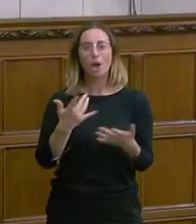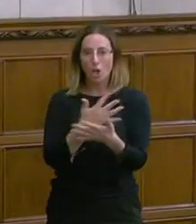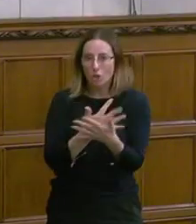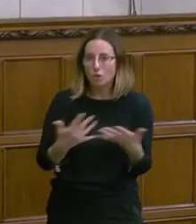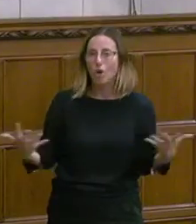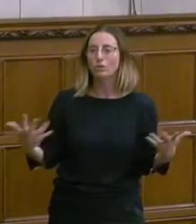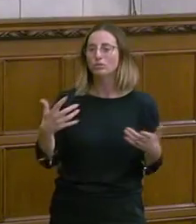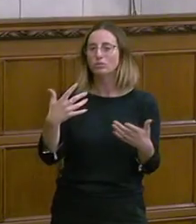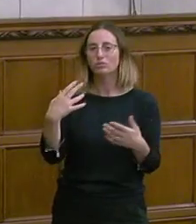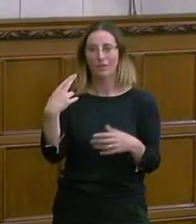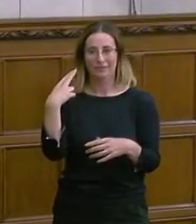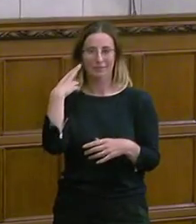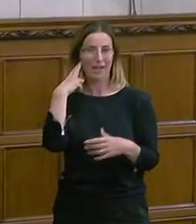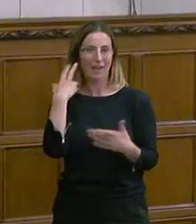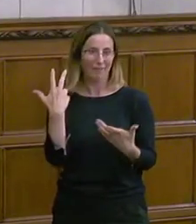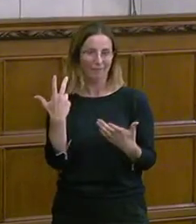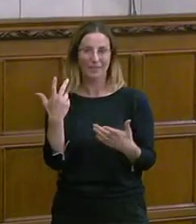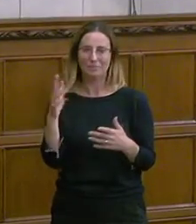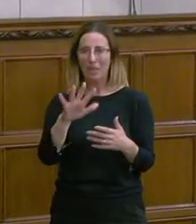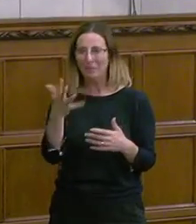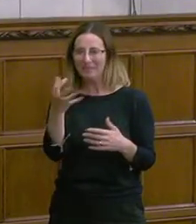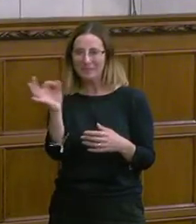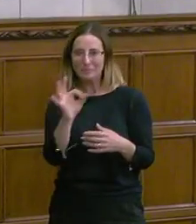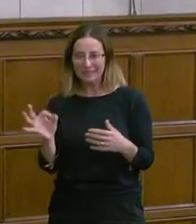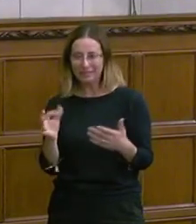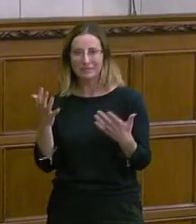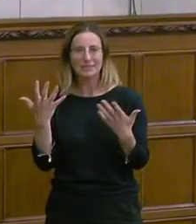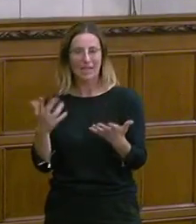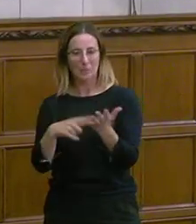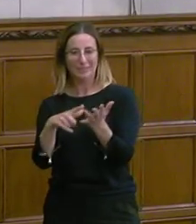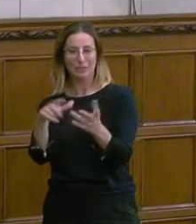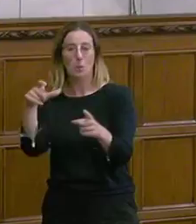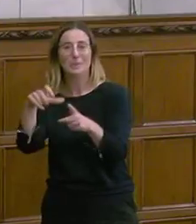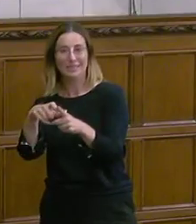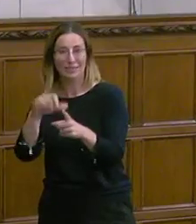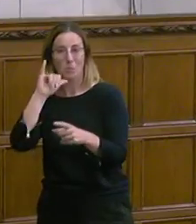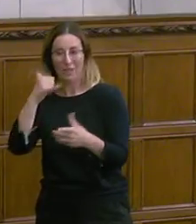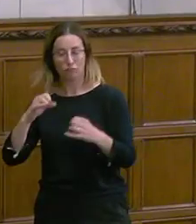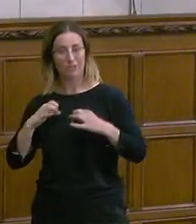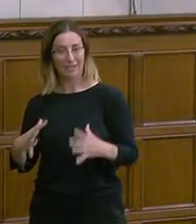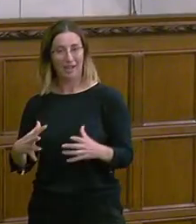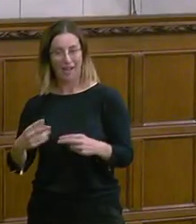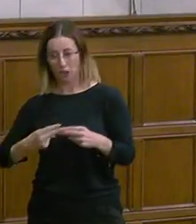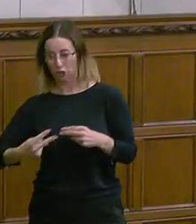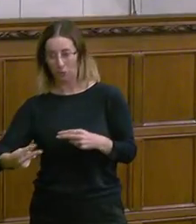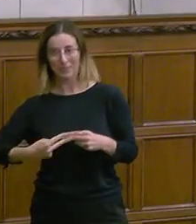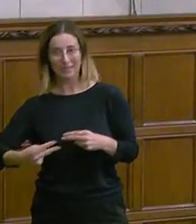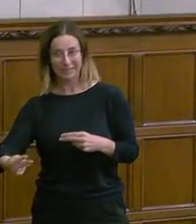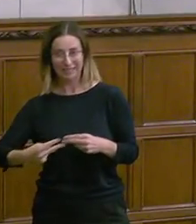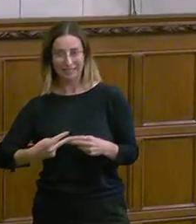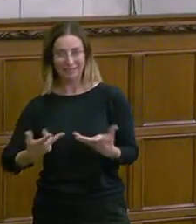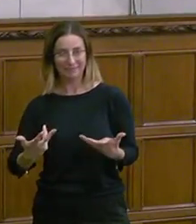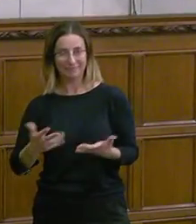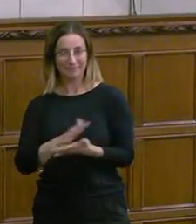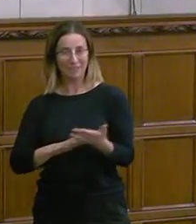percentage are over 50, which means they'll be approaching retirement in the next few years, really does worry me a great